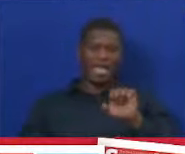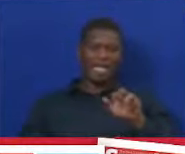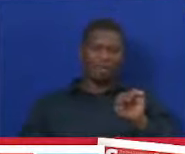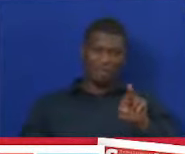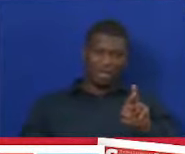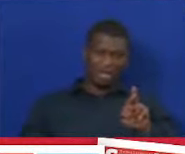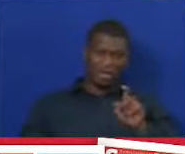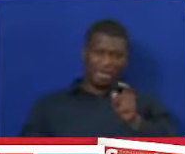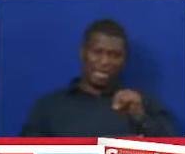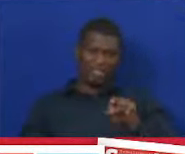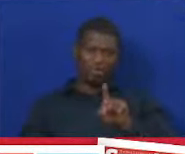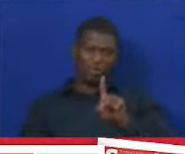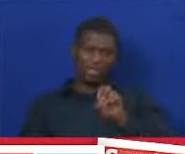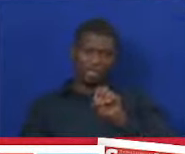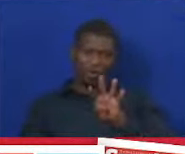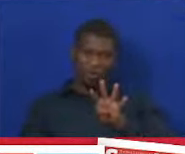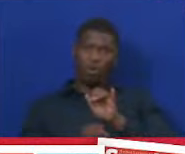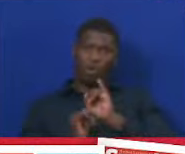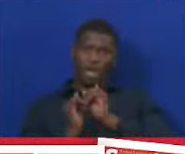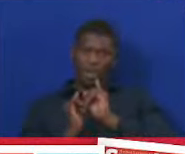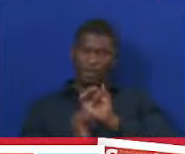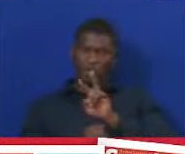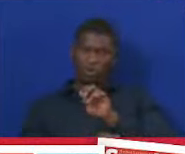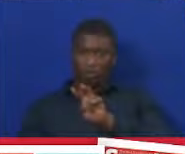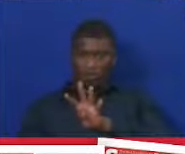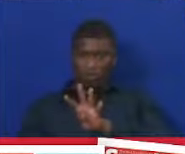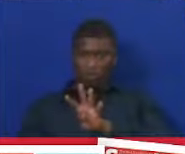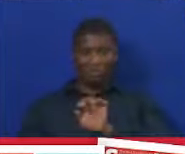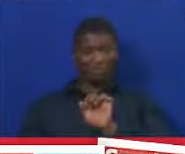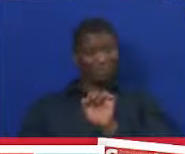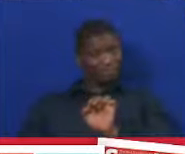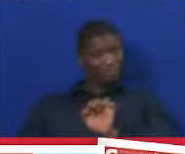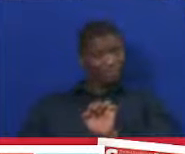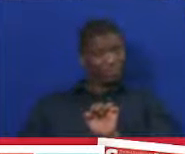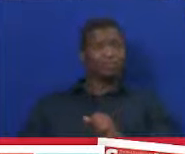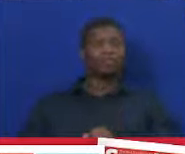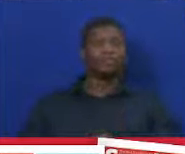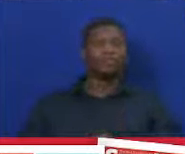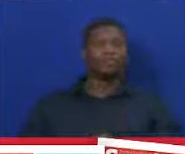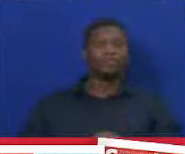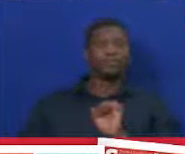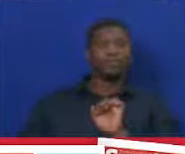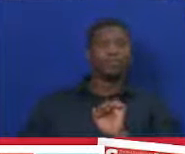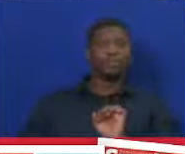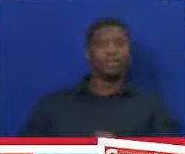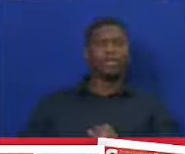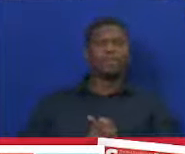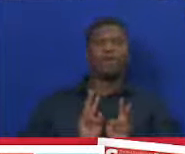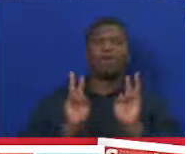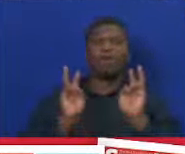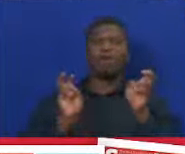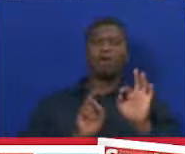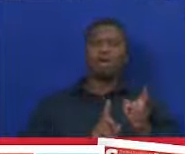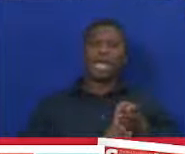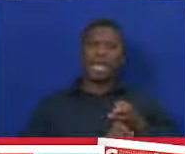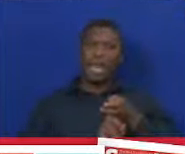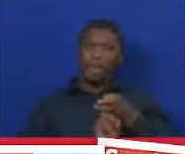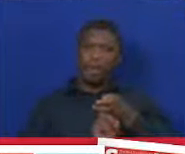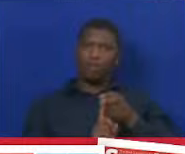11/2024, which was a kidnapping case of Ms.